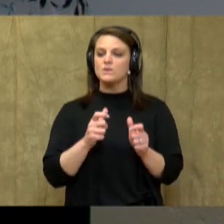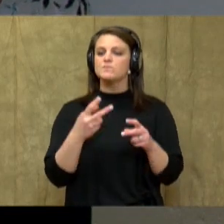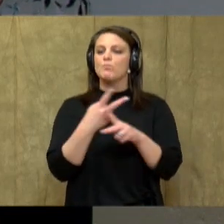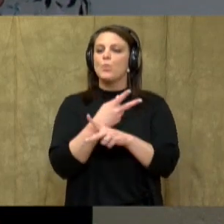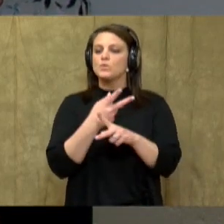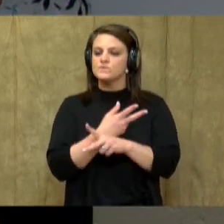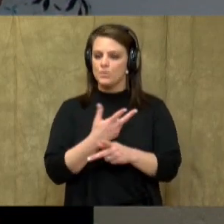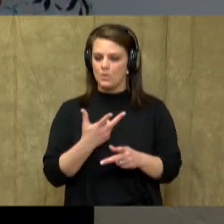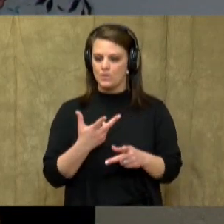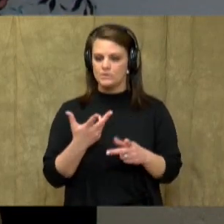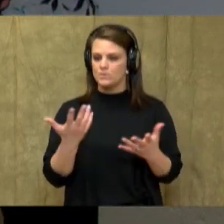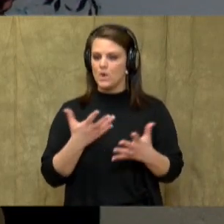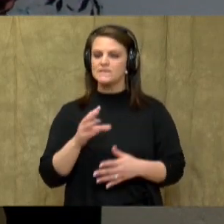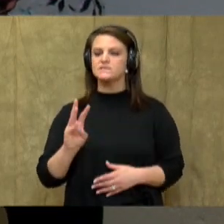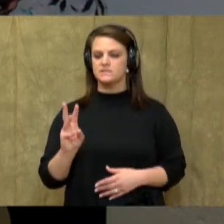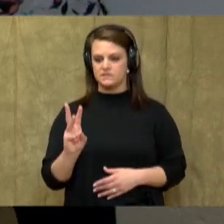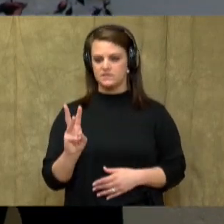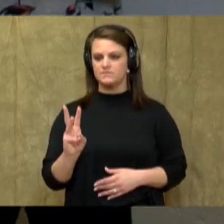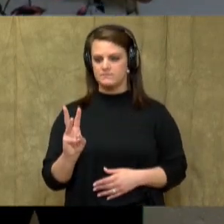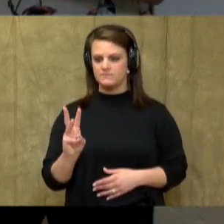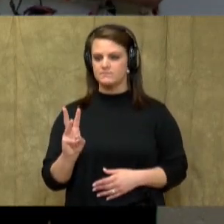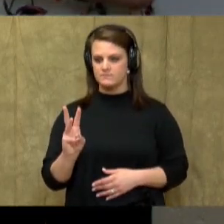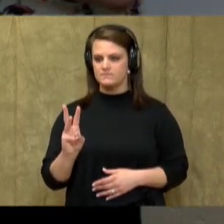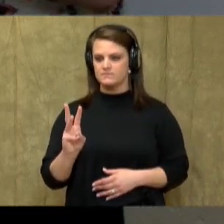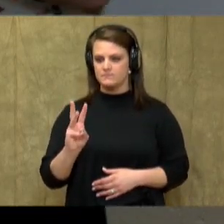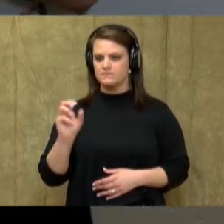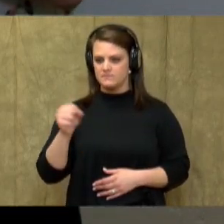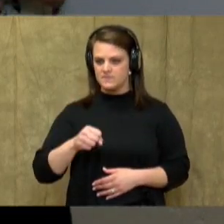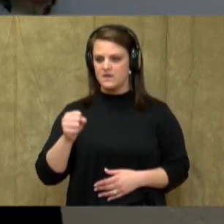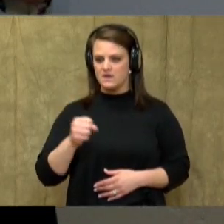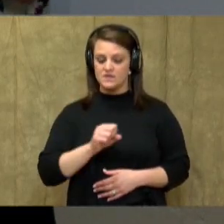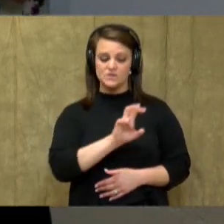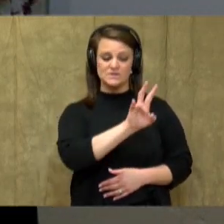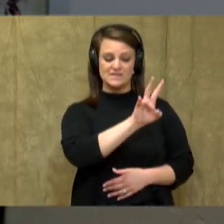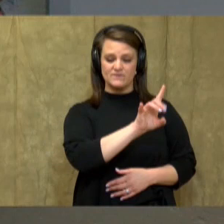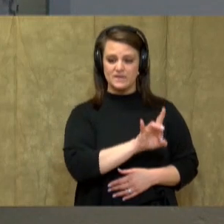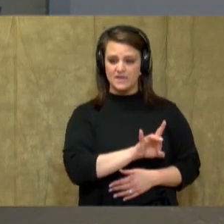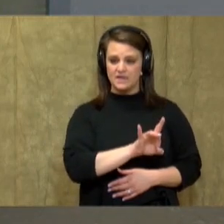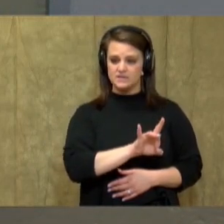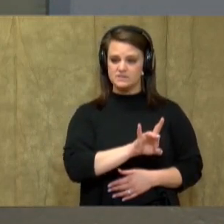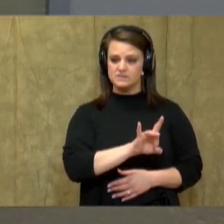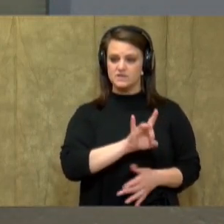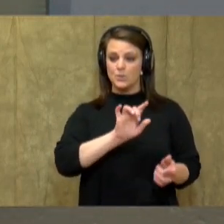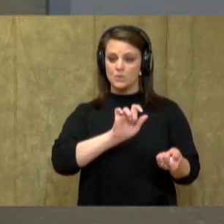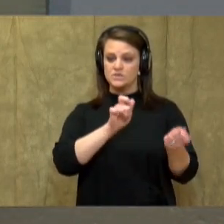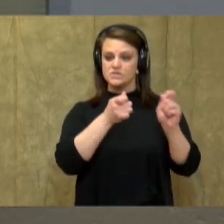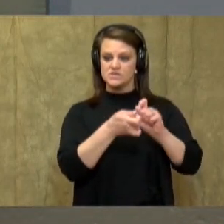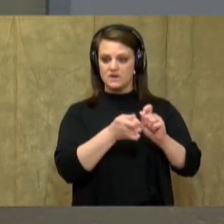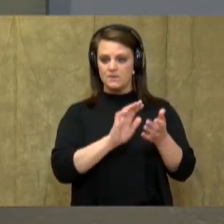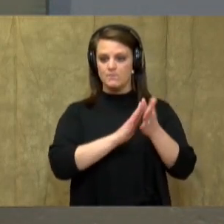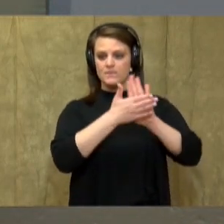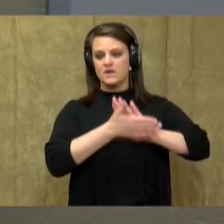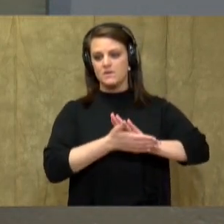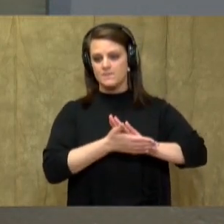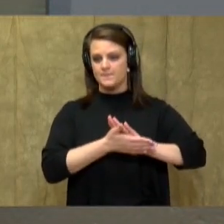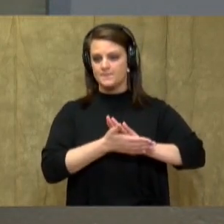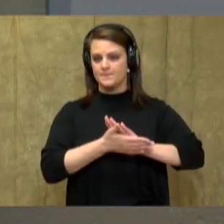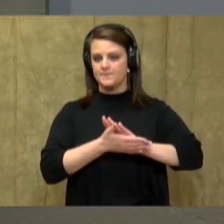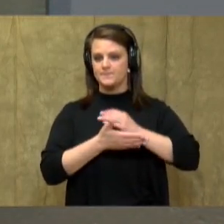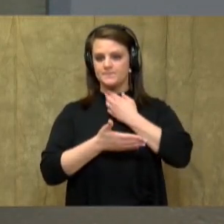they have in common is 16, yeah. So 7/8 would turn into